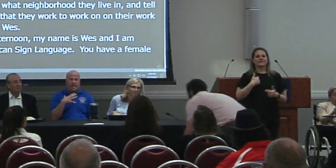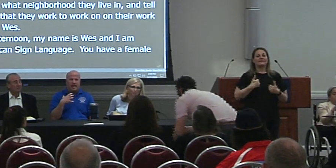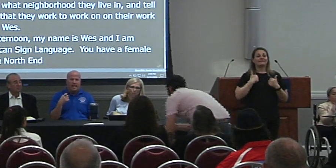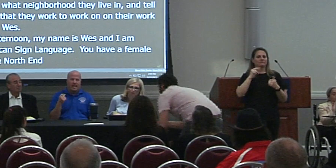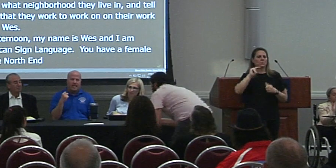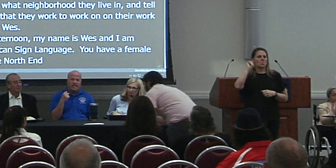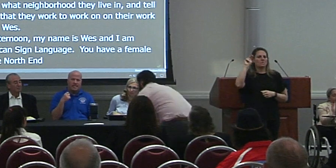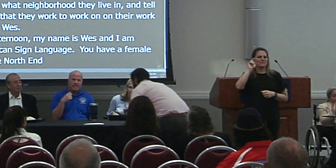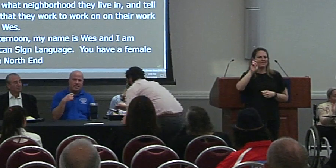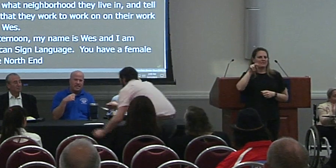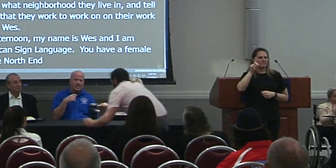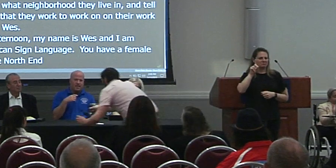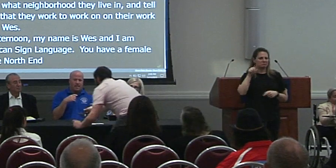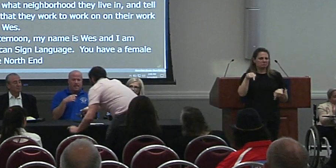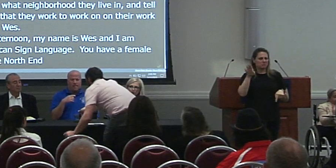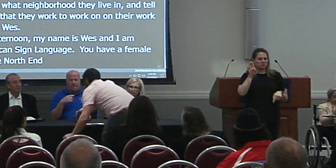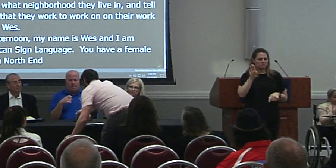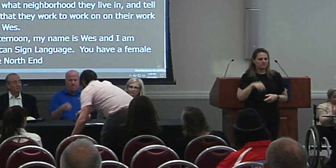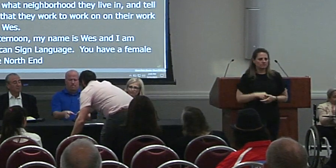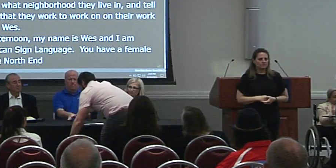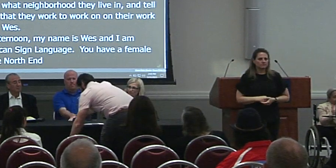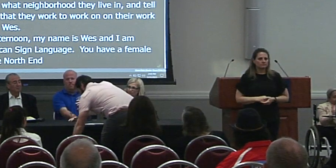End, and